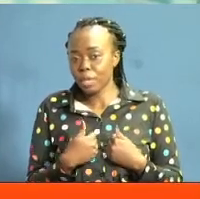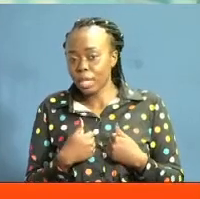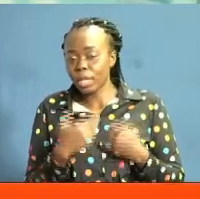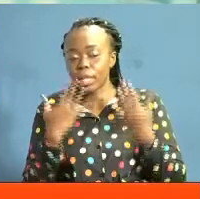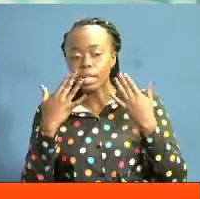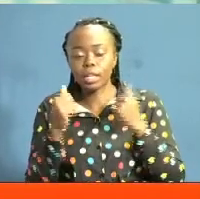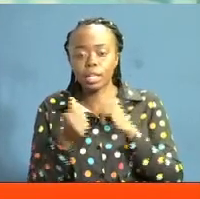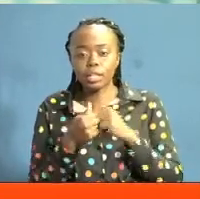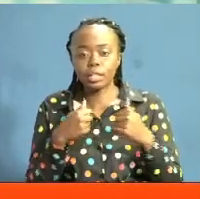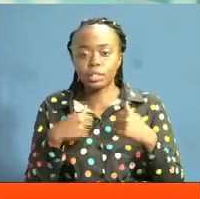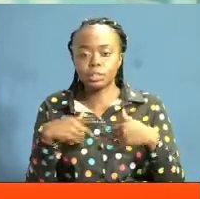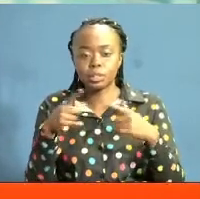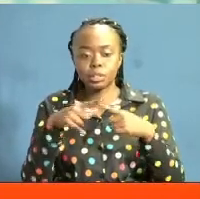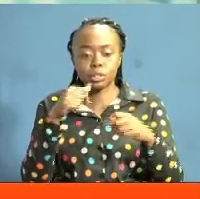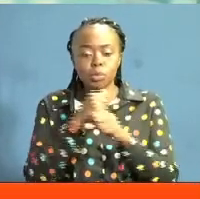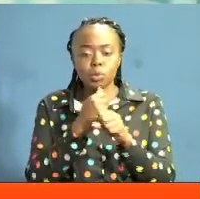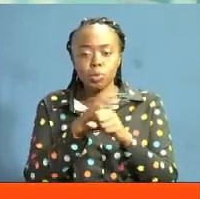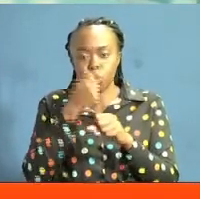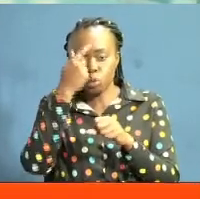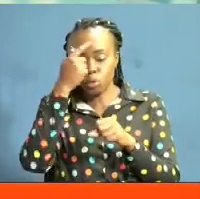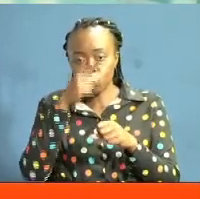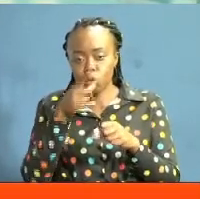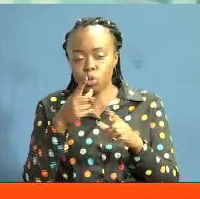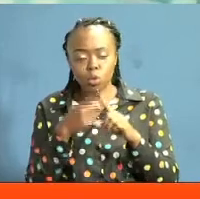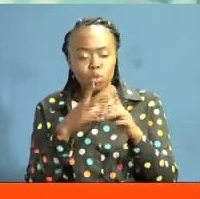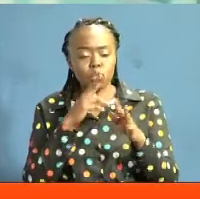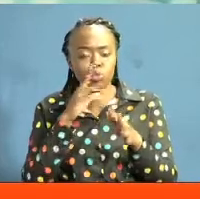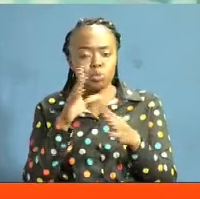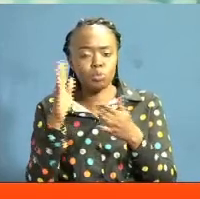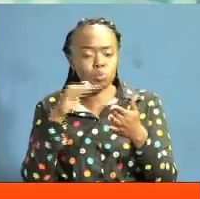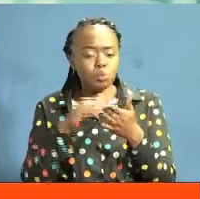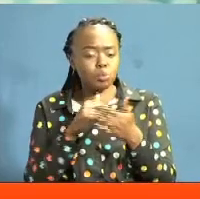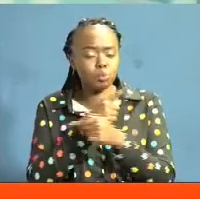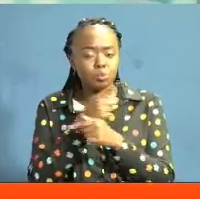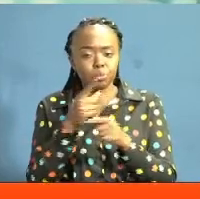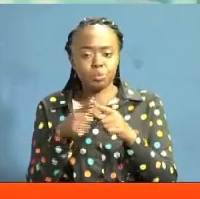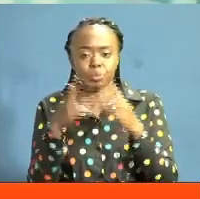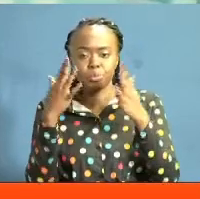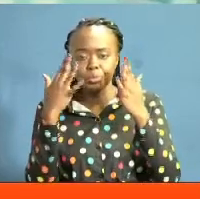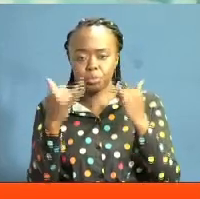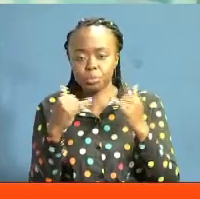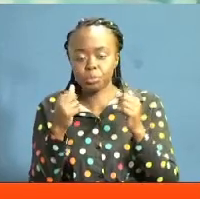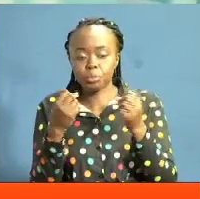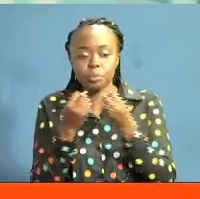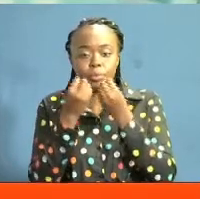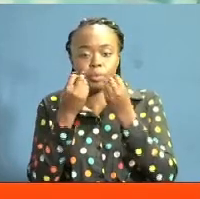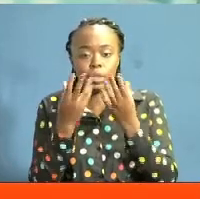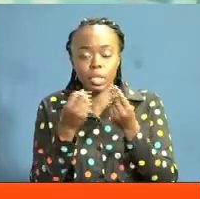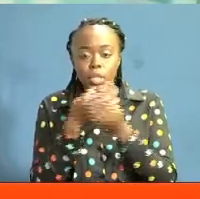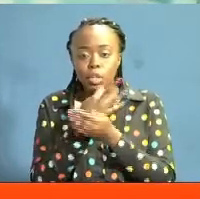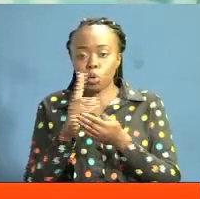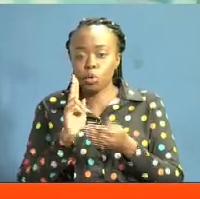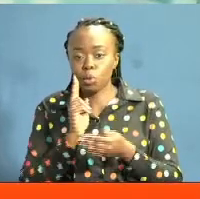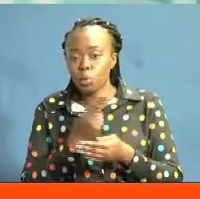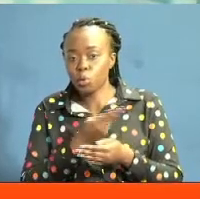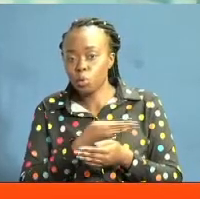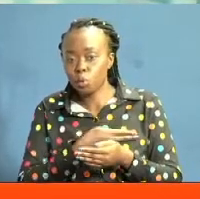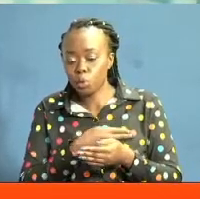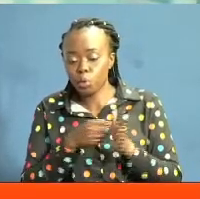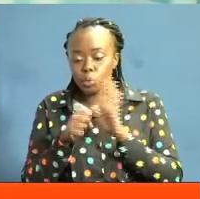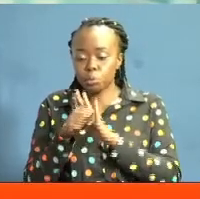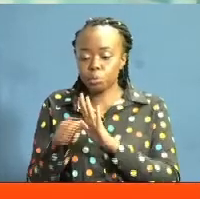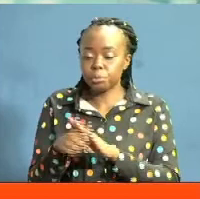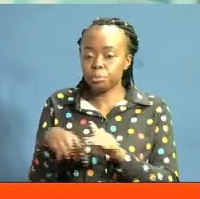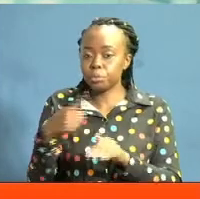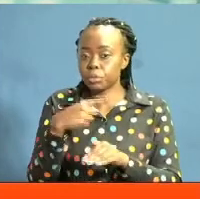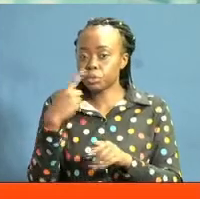the rejection to work for you, not against you. Right. Unfortunately, Most of us look at rejection